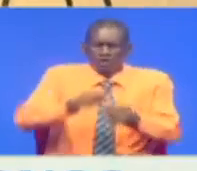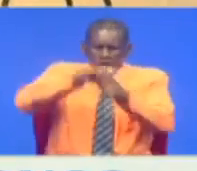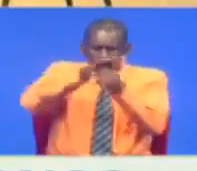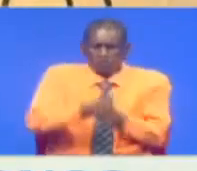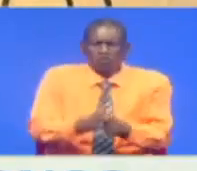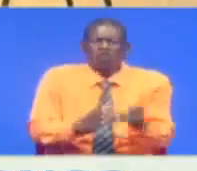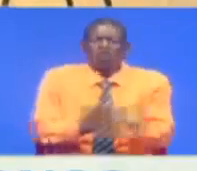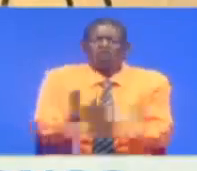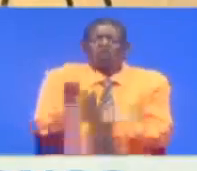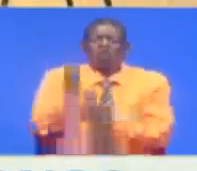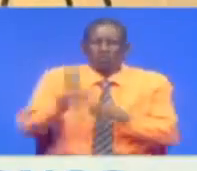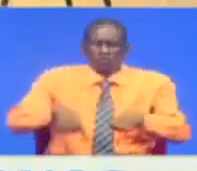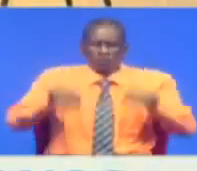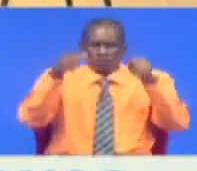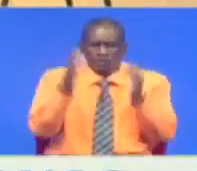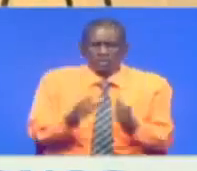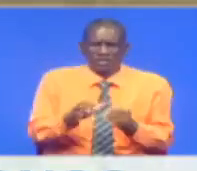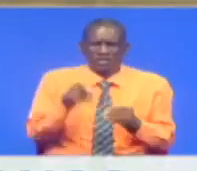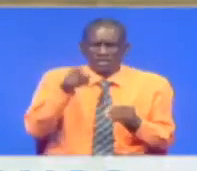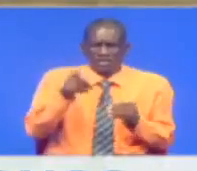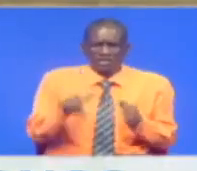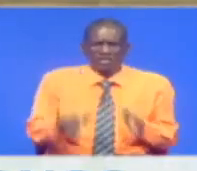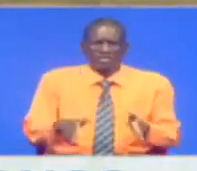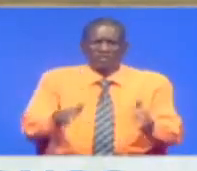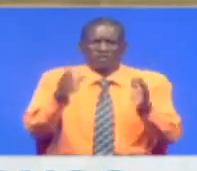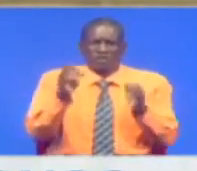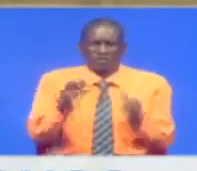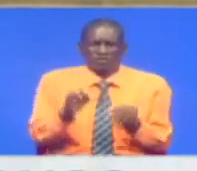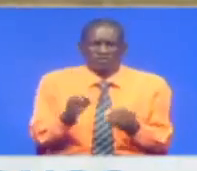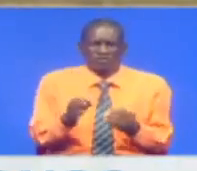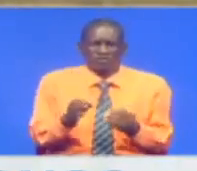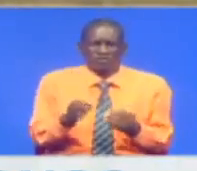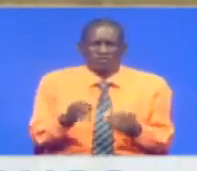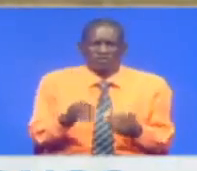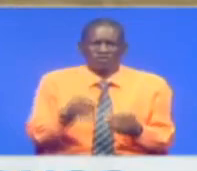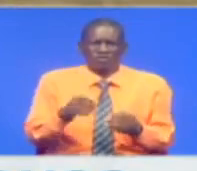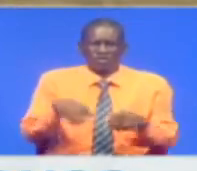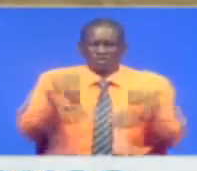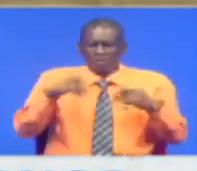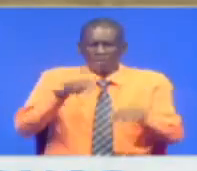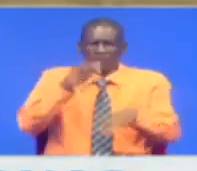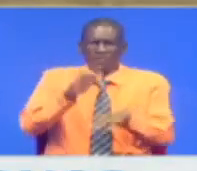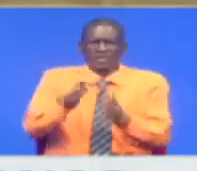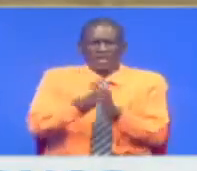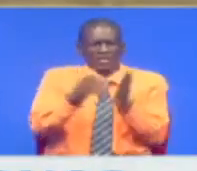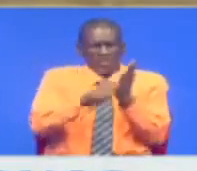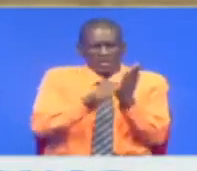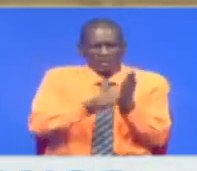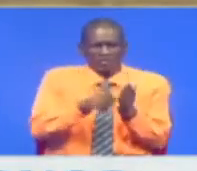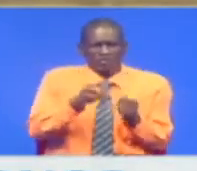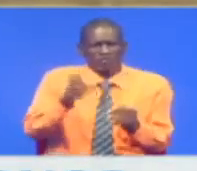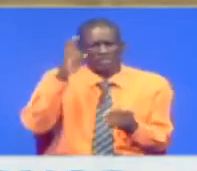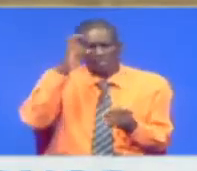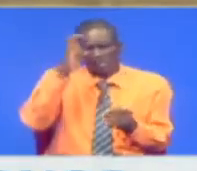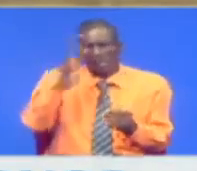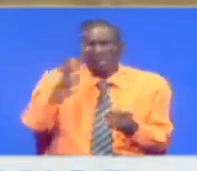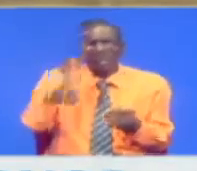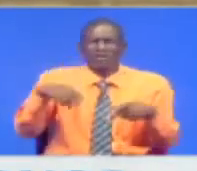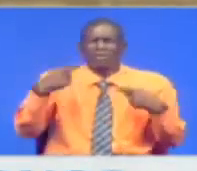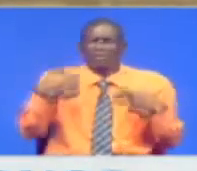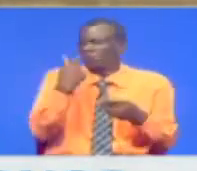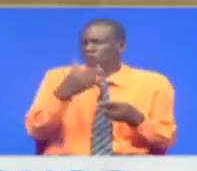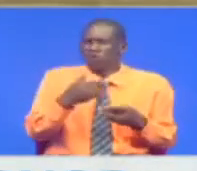the names of the victims and the names of the alleged perpetrators have